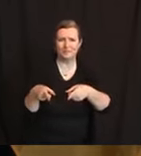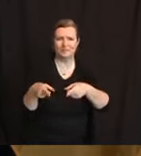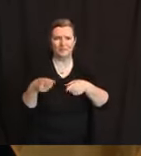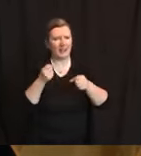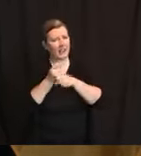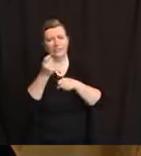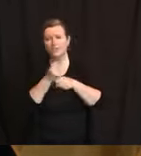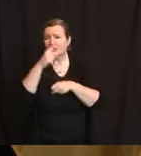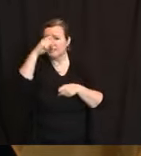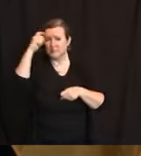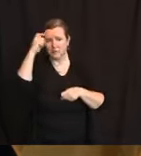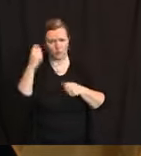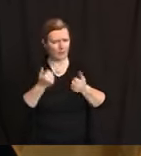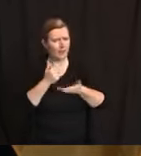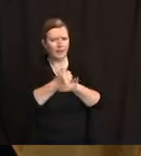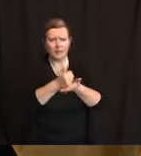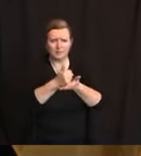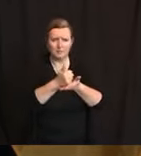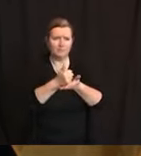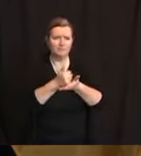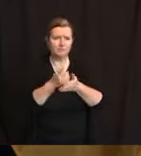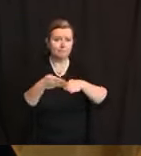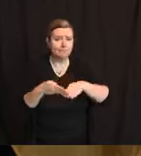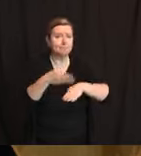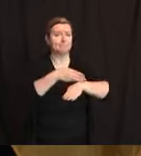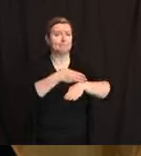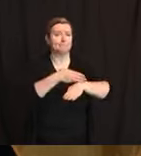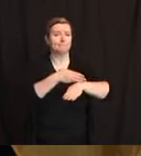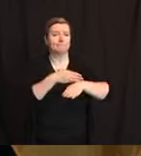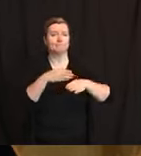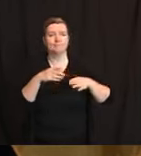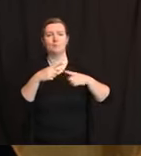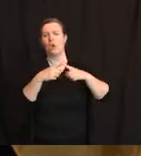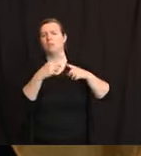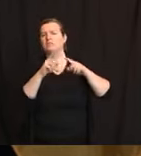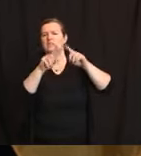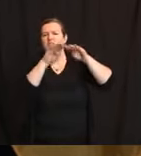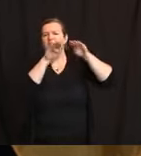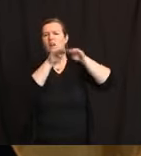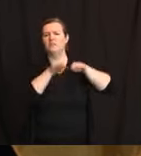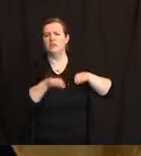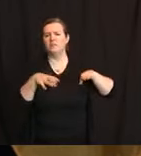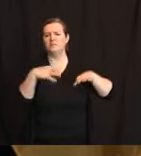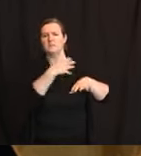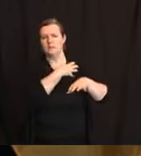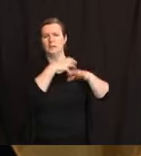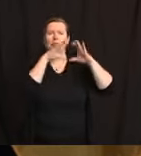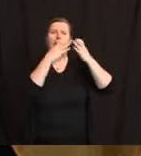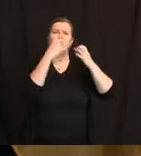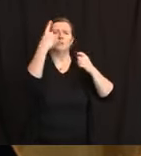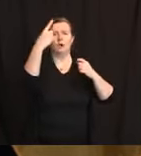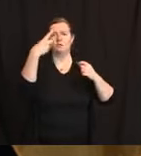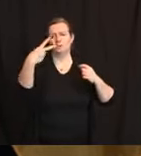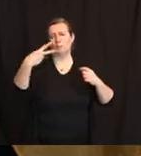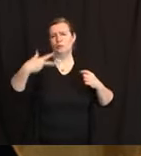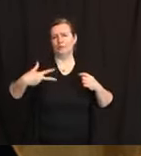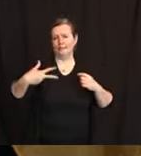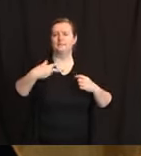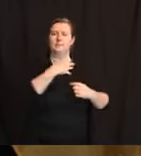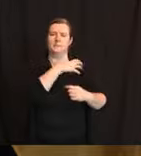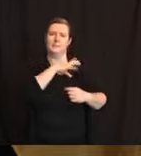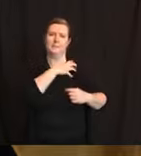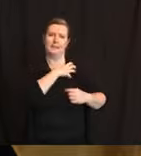counties, to bolster up our Class 2s and 3 officers to make sure that we have that workforce out there in place